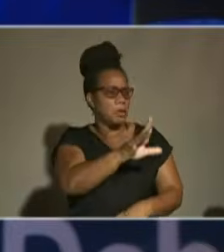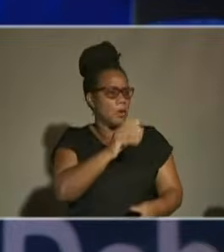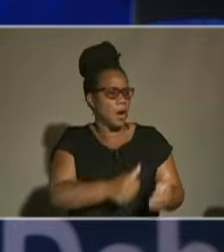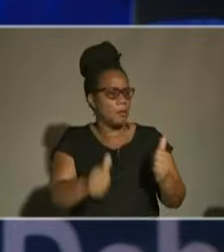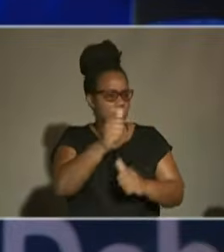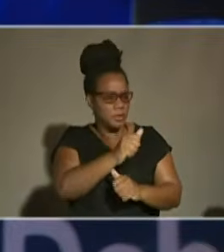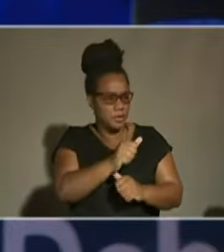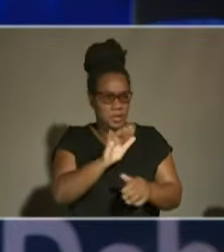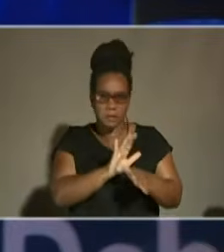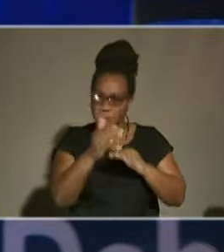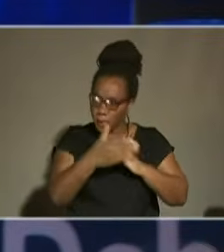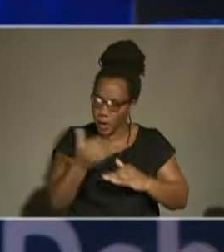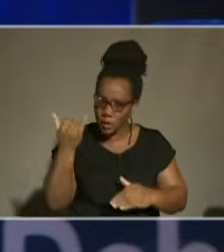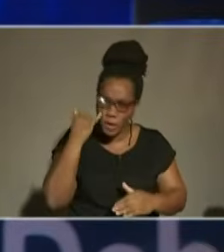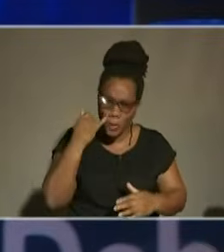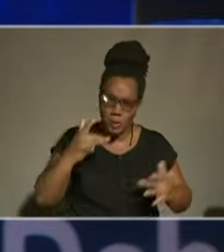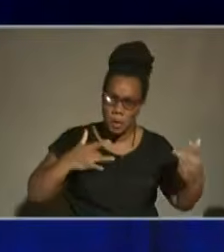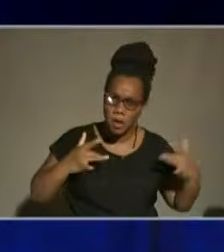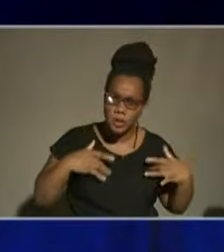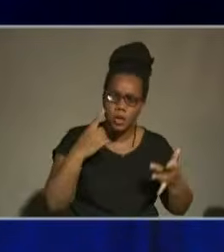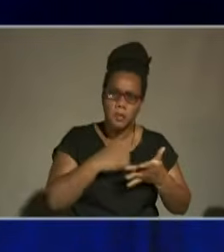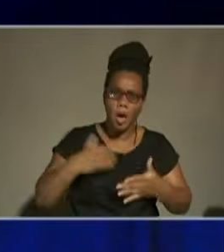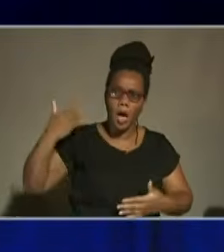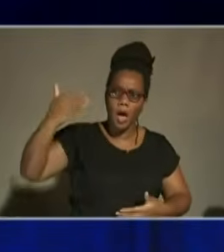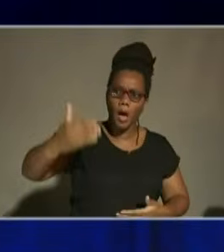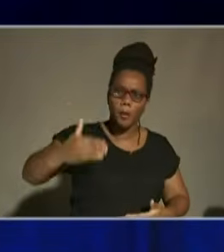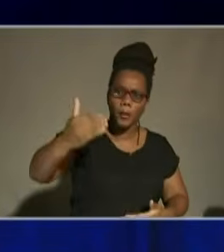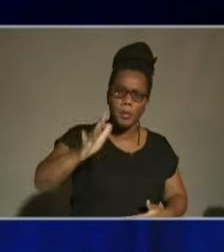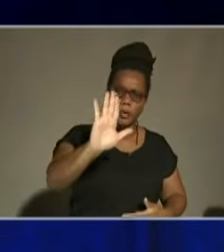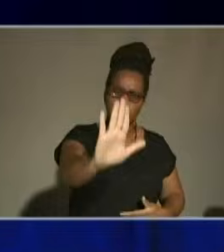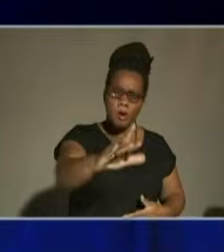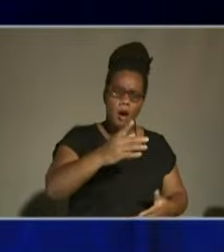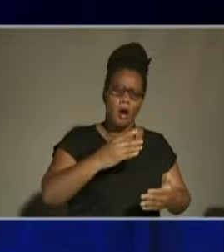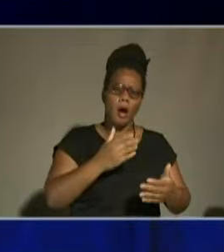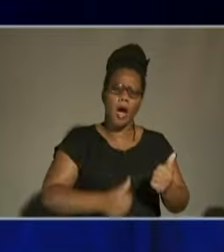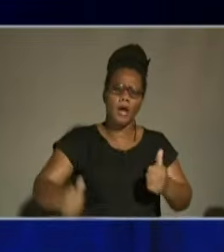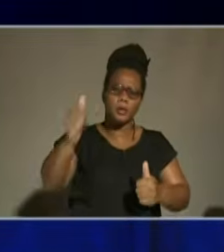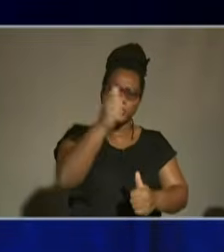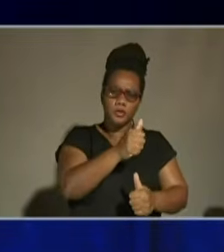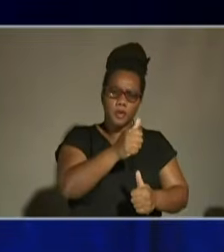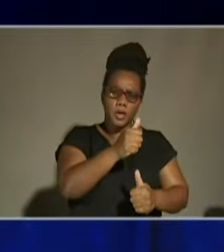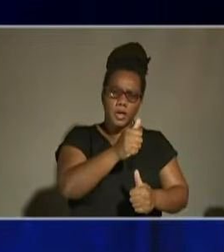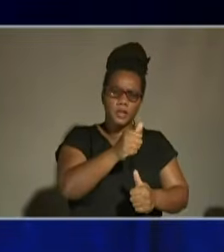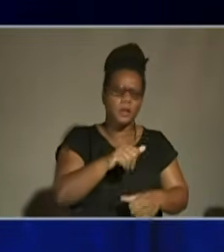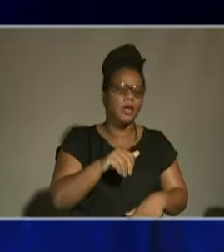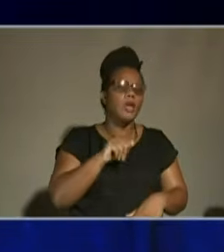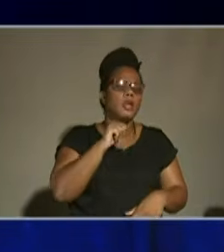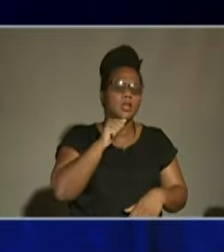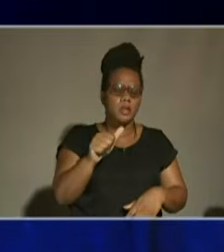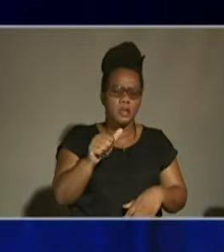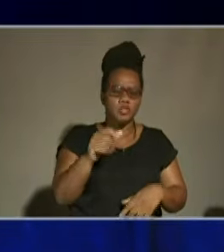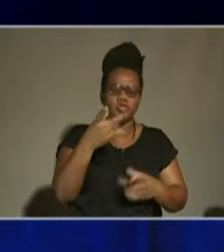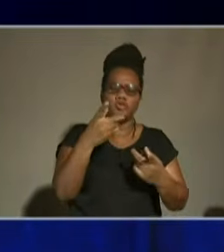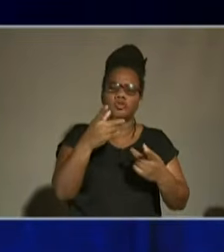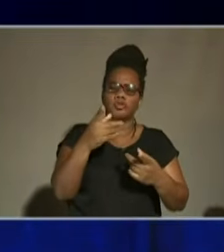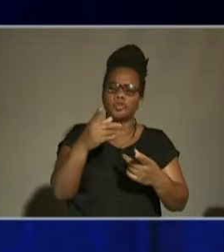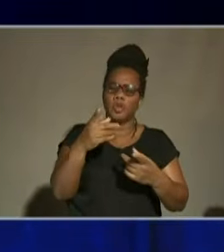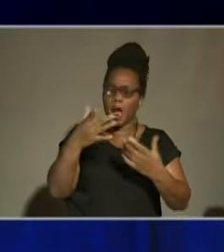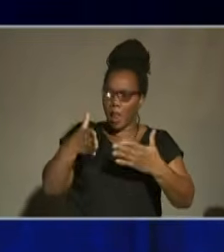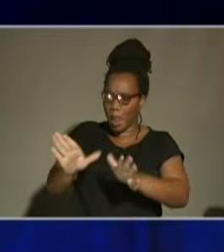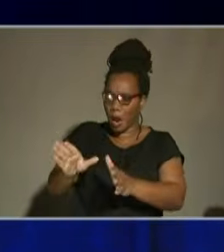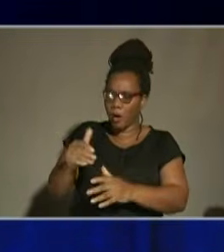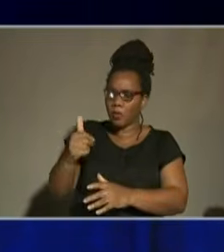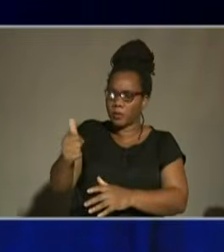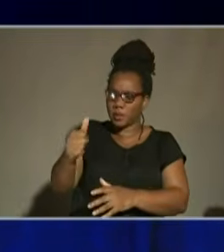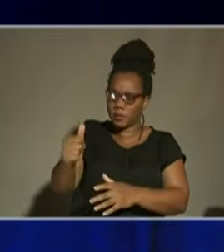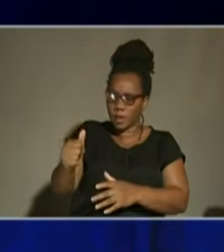be concerned about what appears to be a pattern by your administration of undermining oversight bodies in the public sector, civil